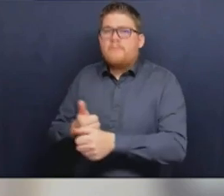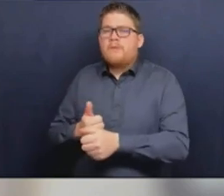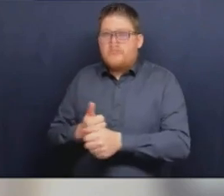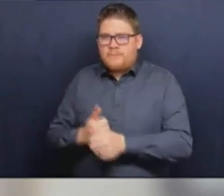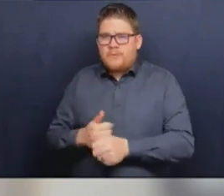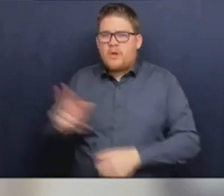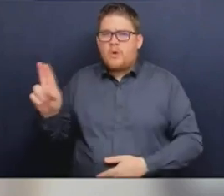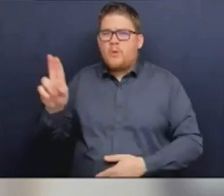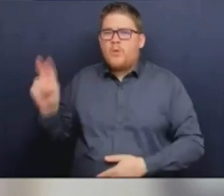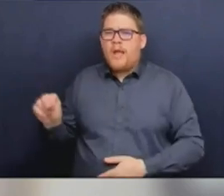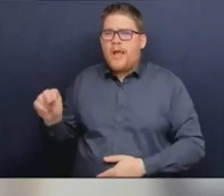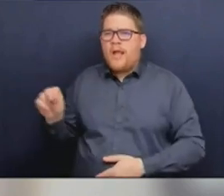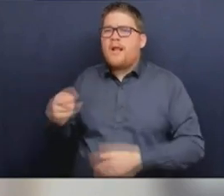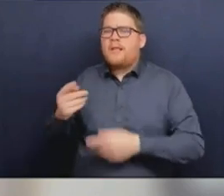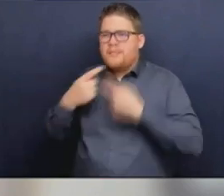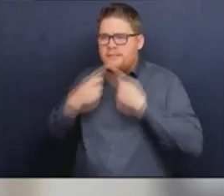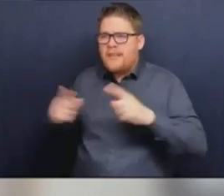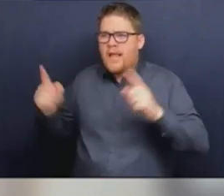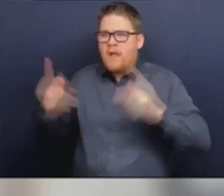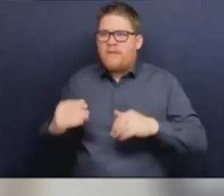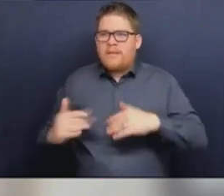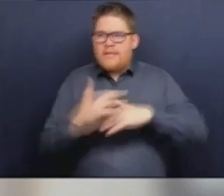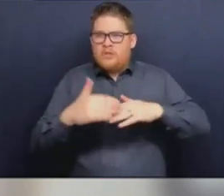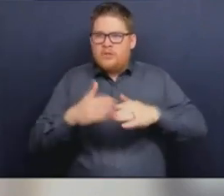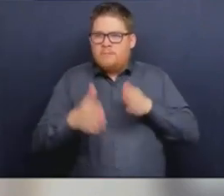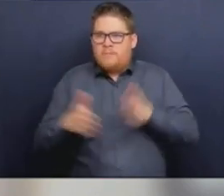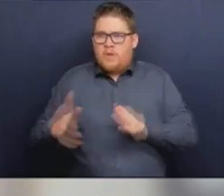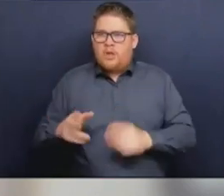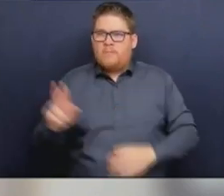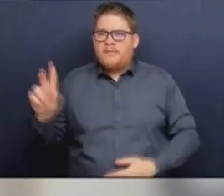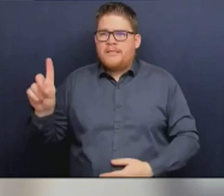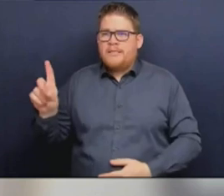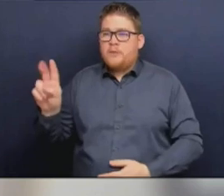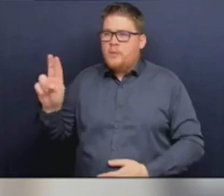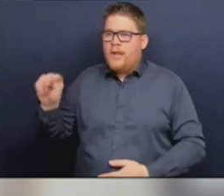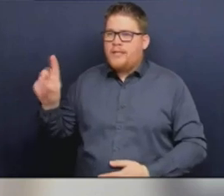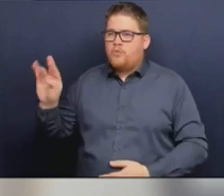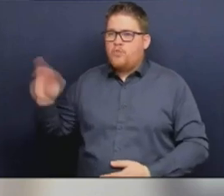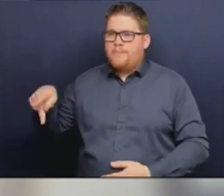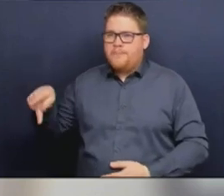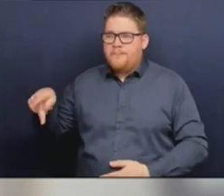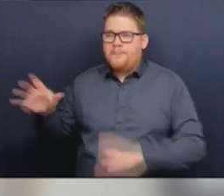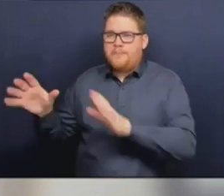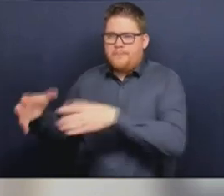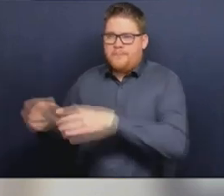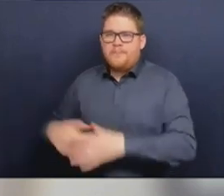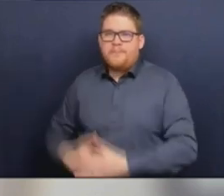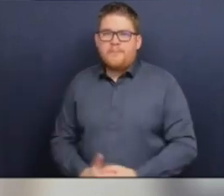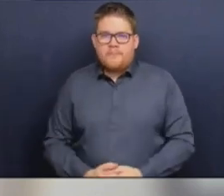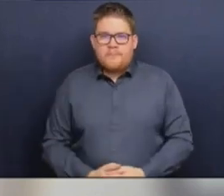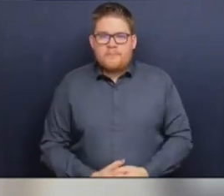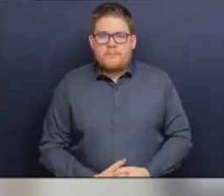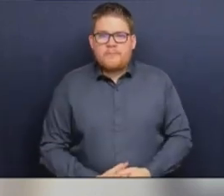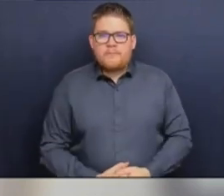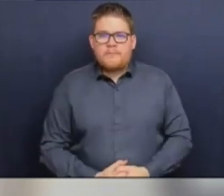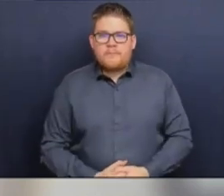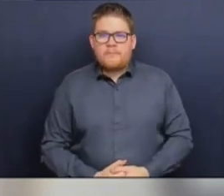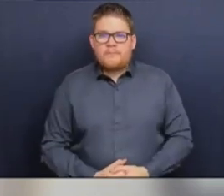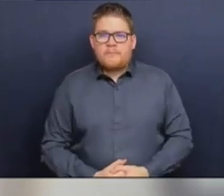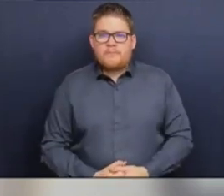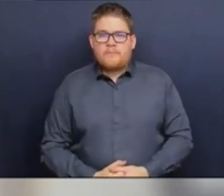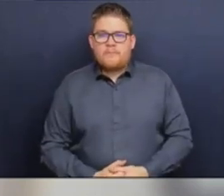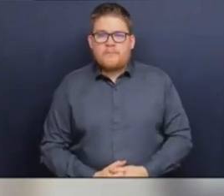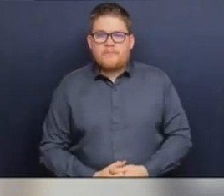emphasize Bill C-41, the Declaration of Rights of Indigenous Peoples Act. It's important to